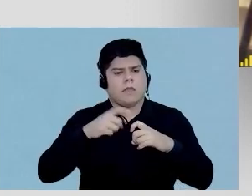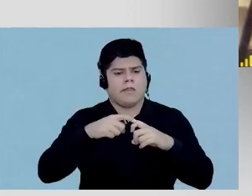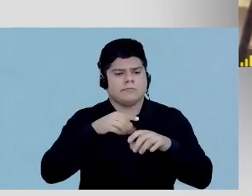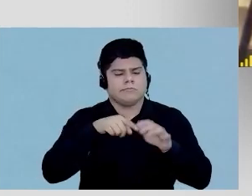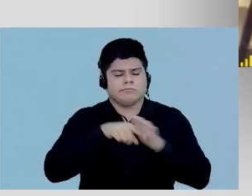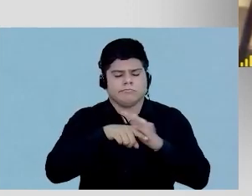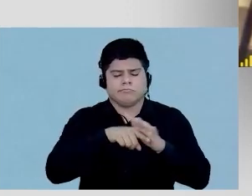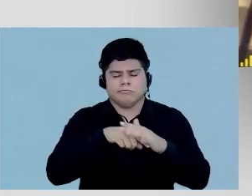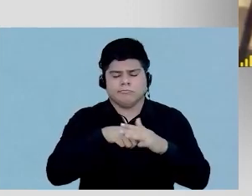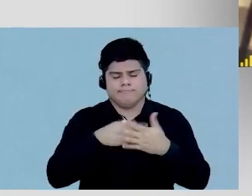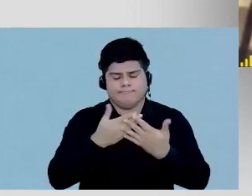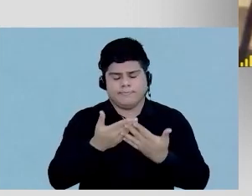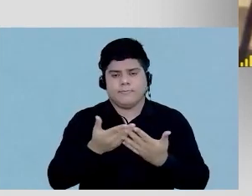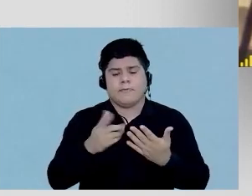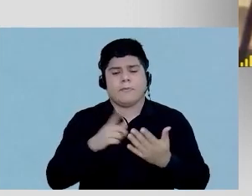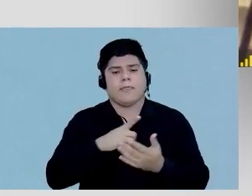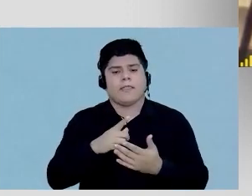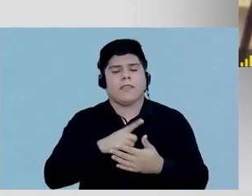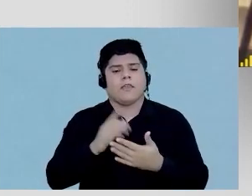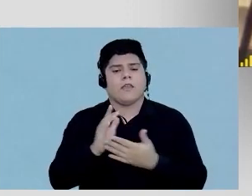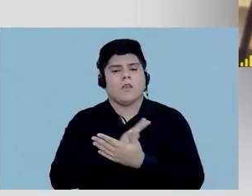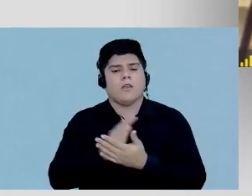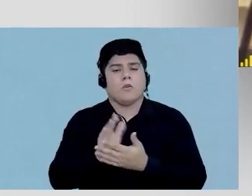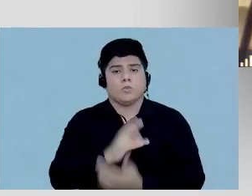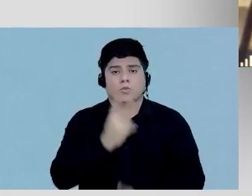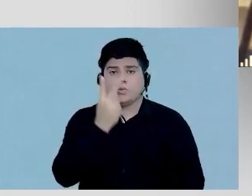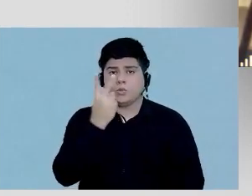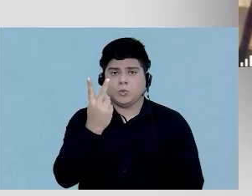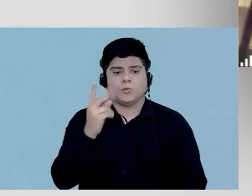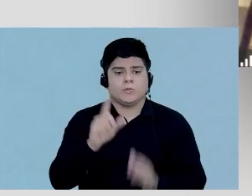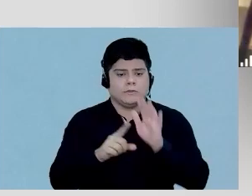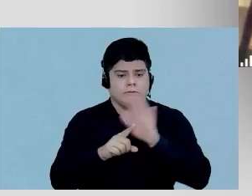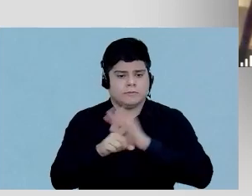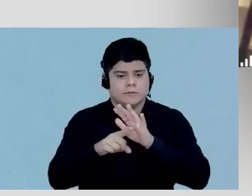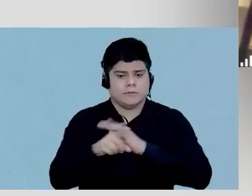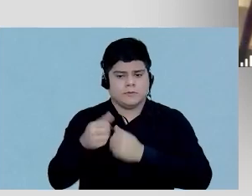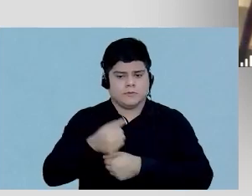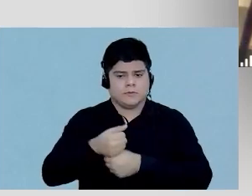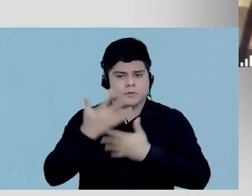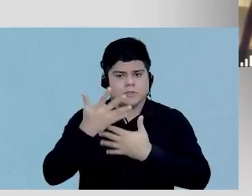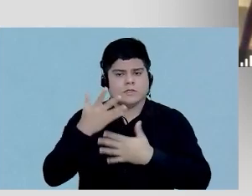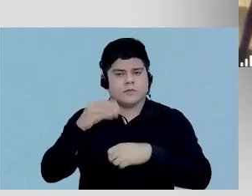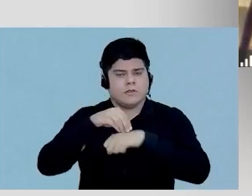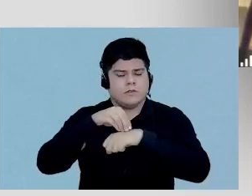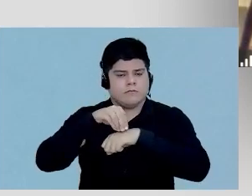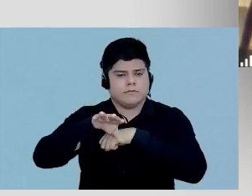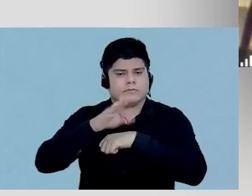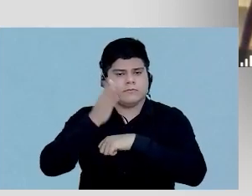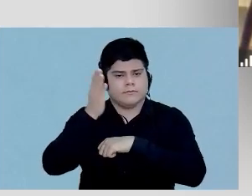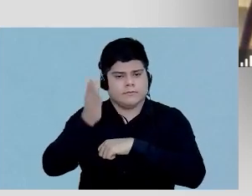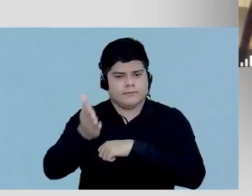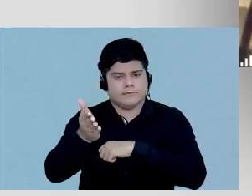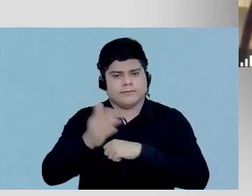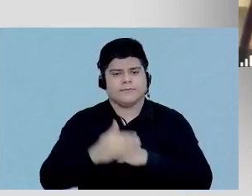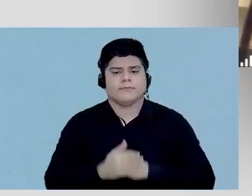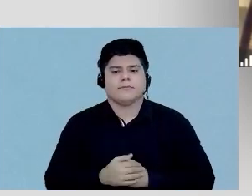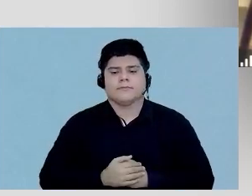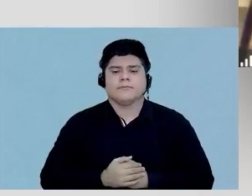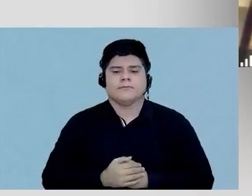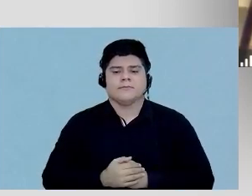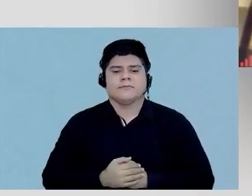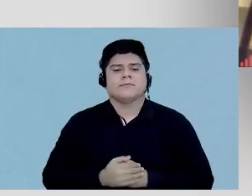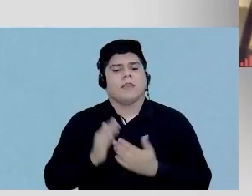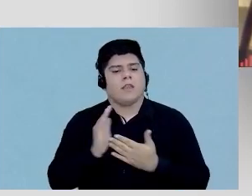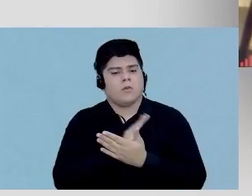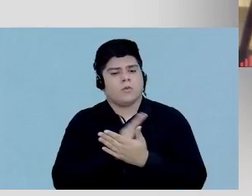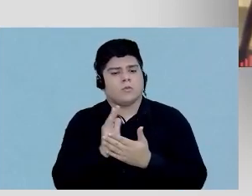e temos aqui já pelo menos duas perguntas no chat que eu gostaria de endereçar ao senhor, ainda que